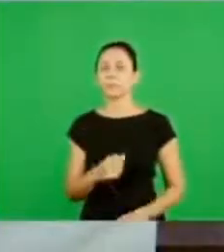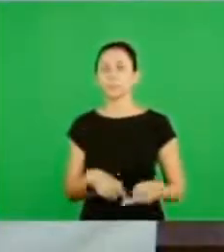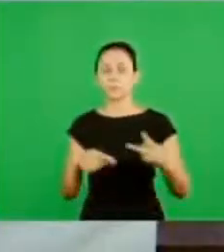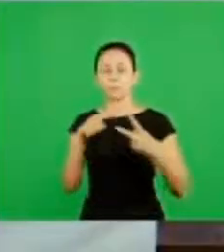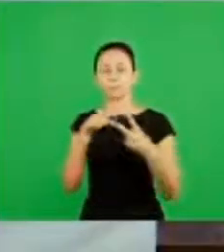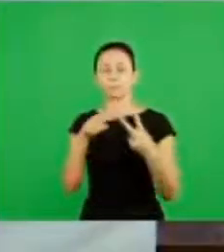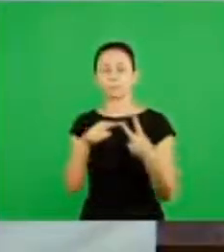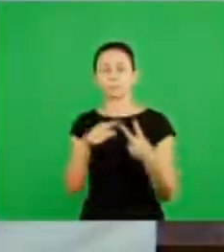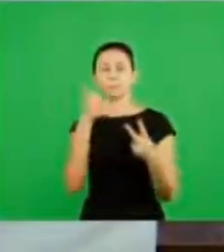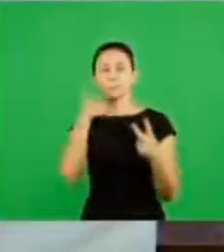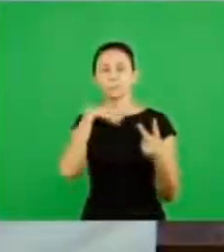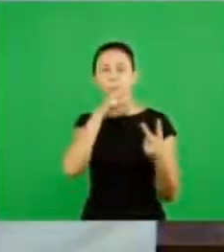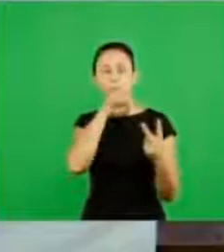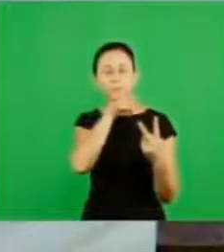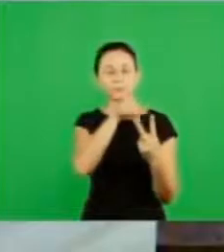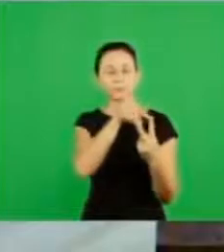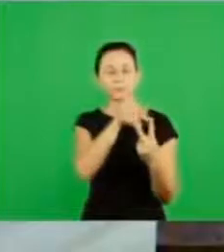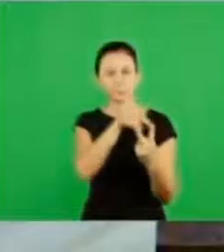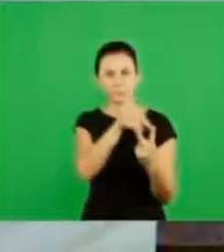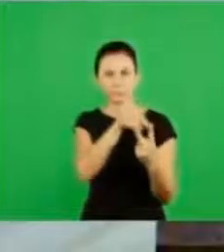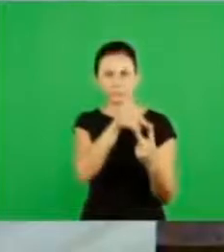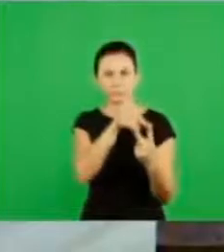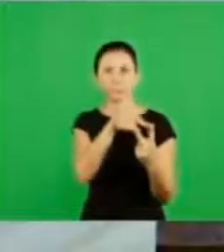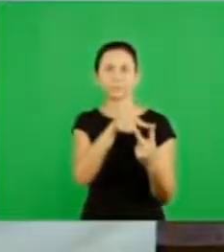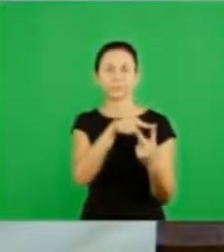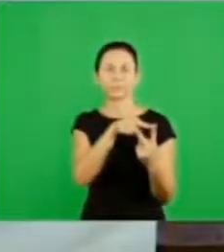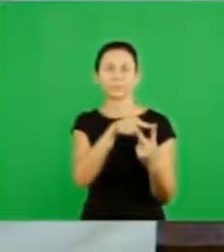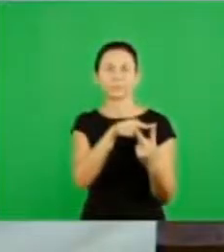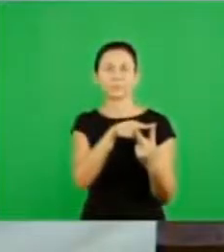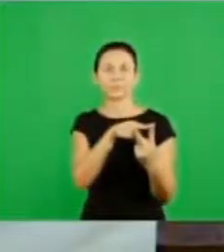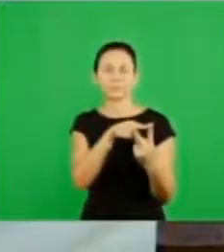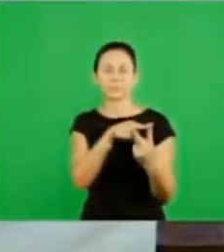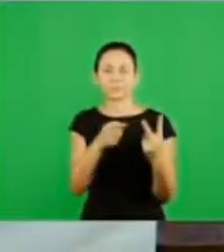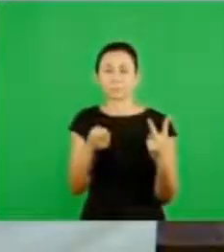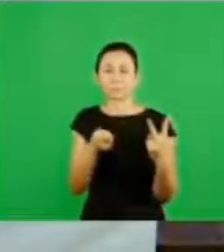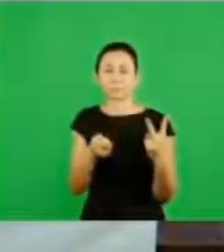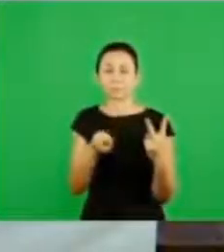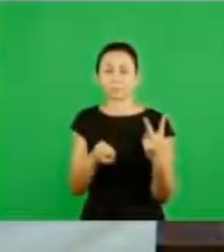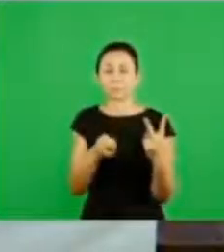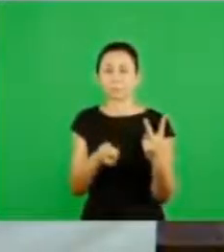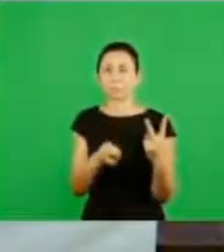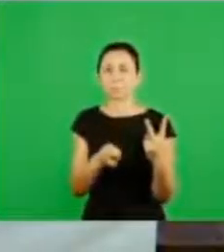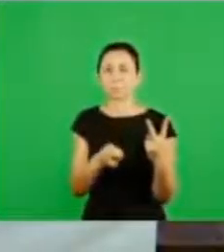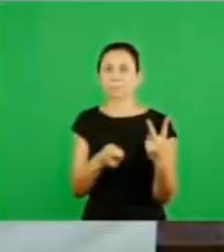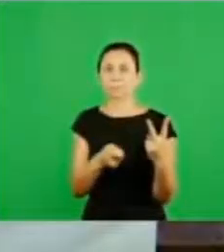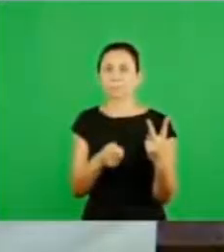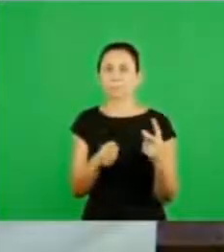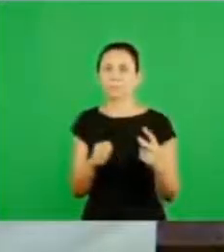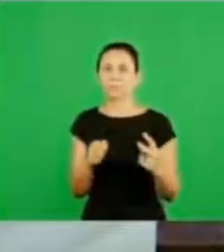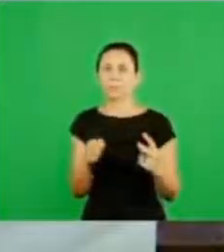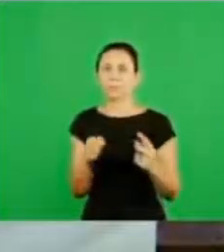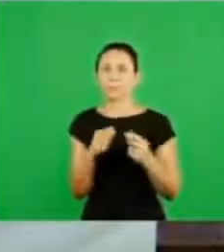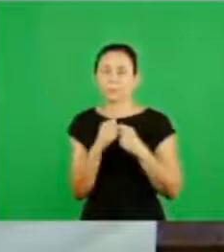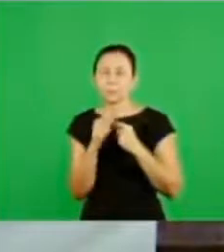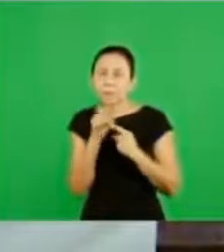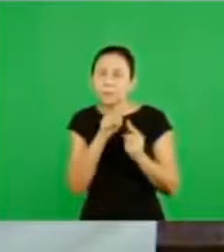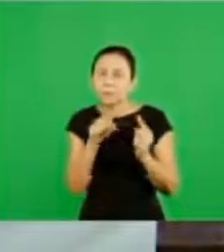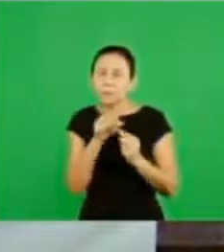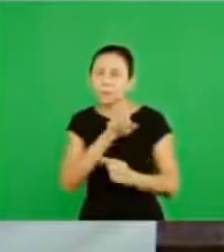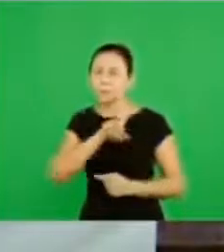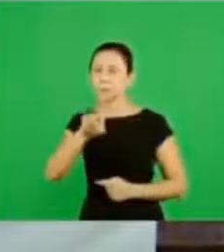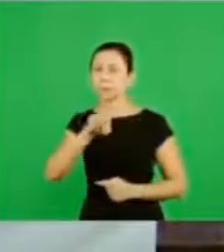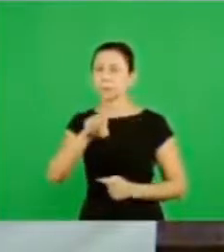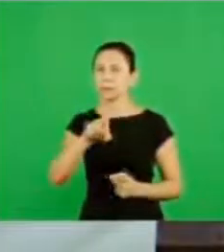this first meeting of decision. It was two people, my mother, the one who was